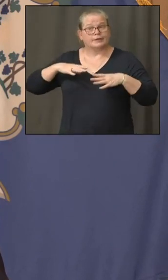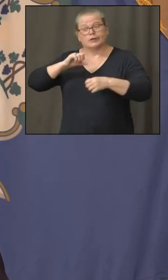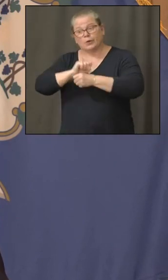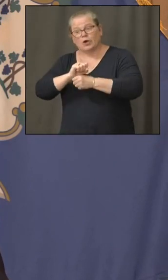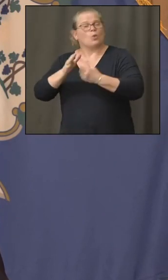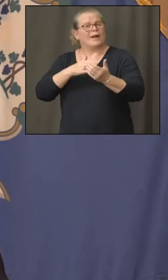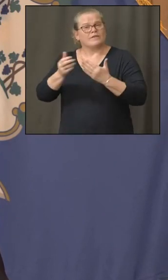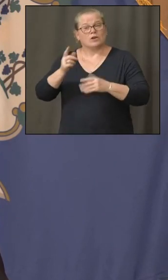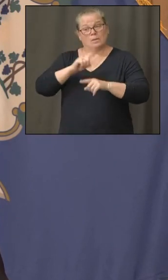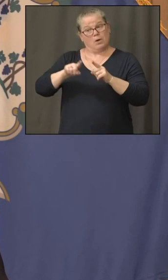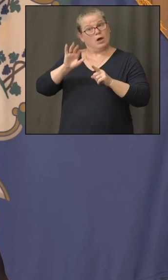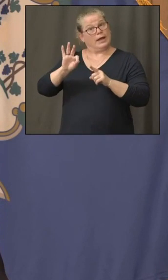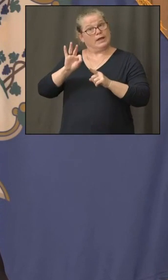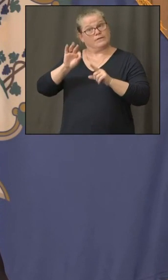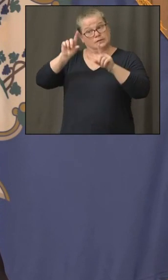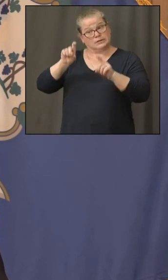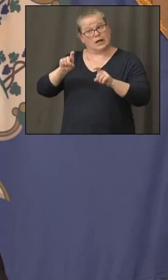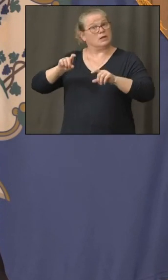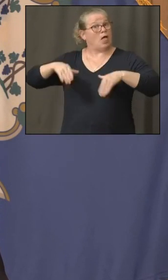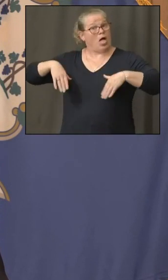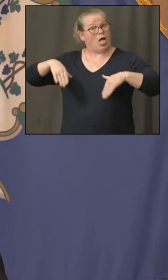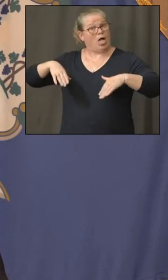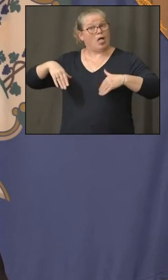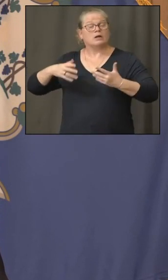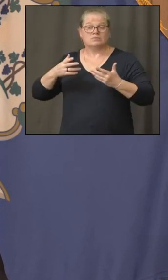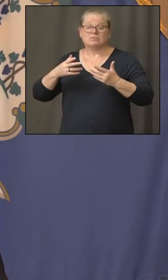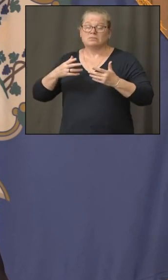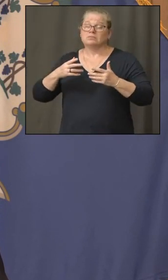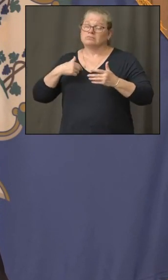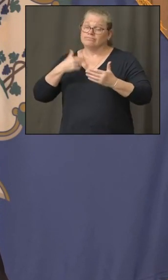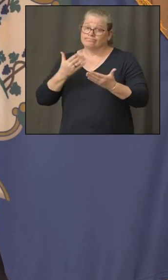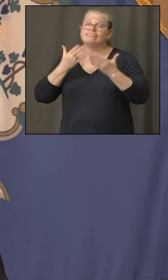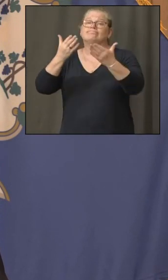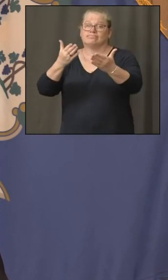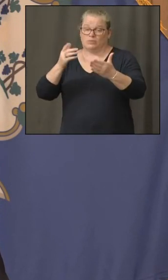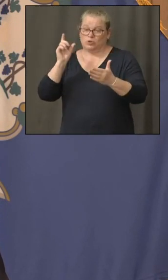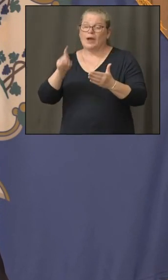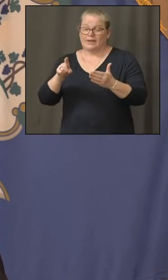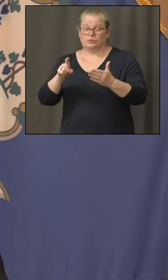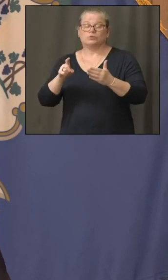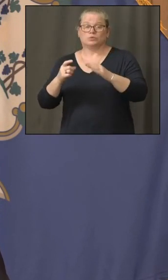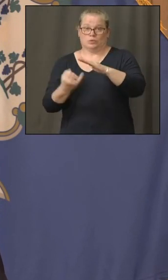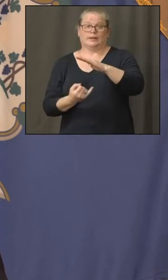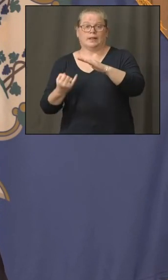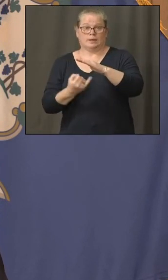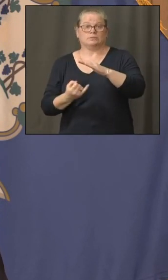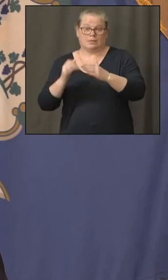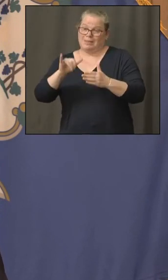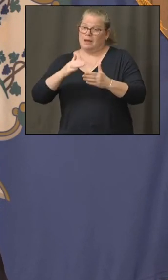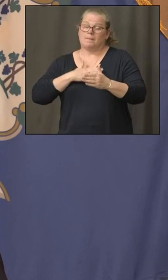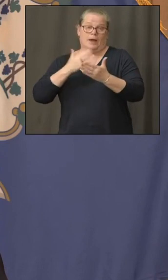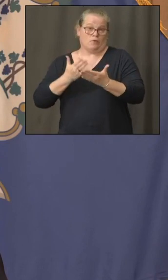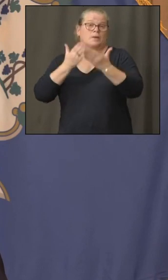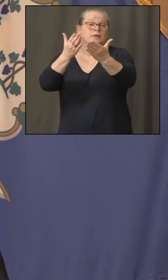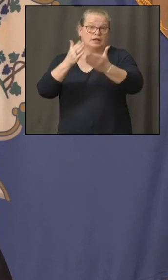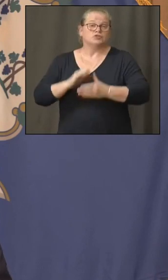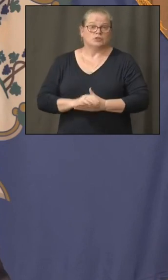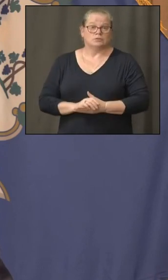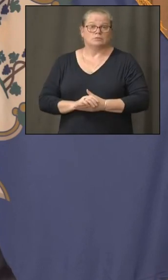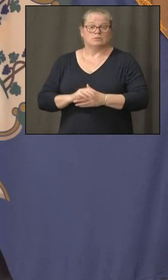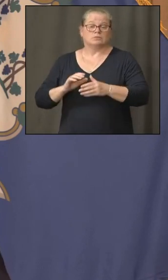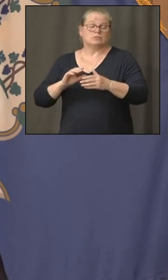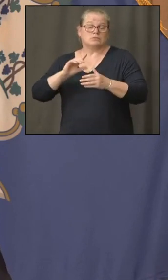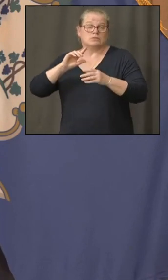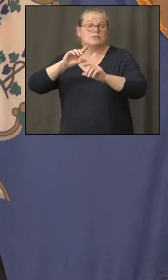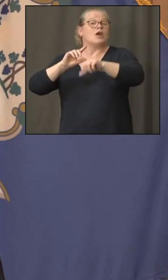been so tested, then you are going to have to quarantine. That's what my recommendation is to our fellow governors from those